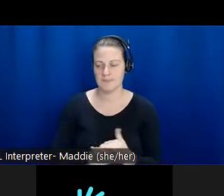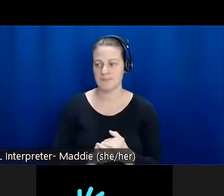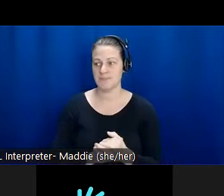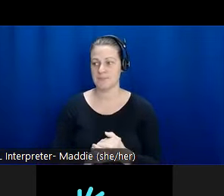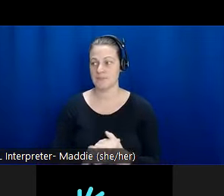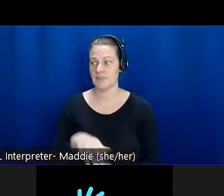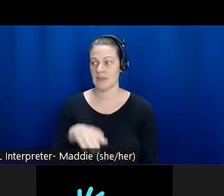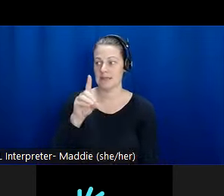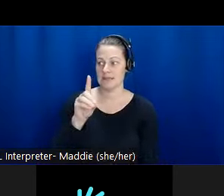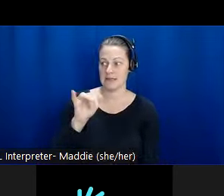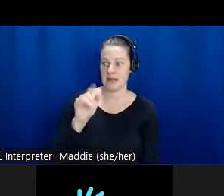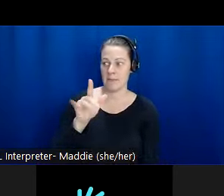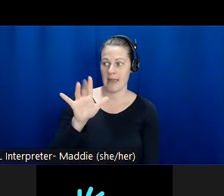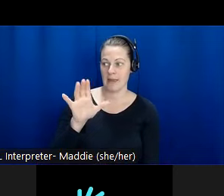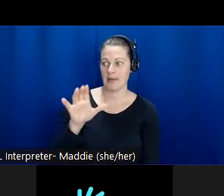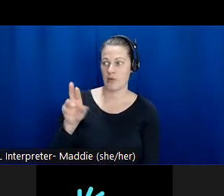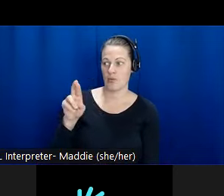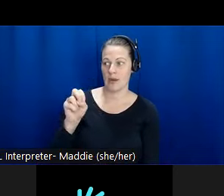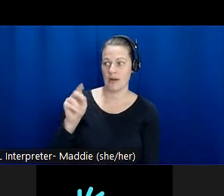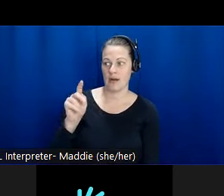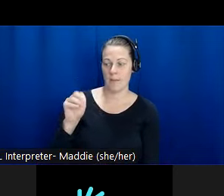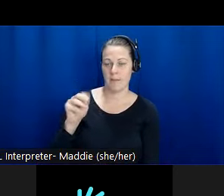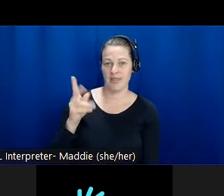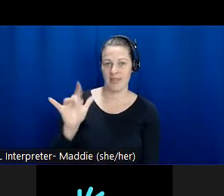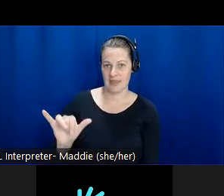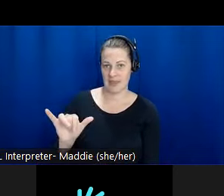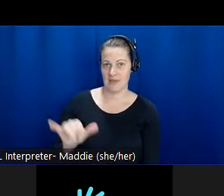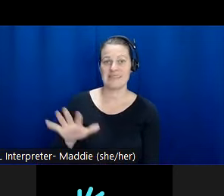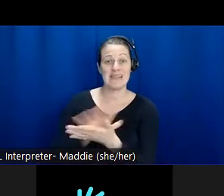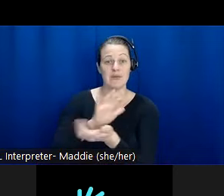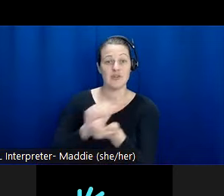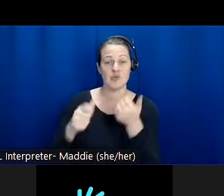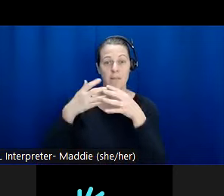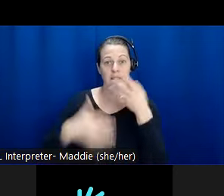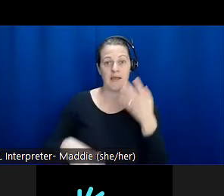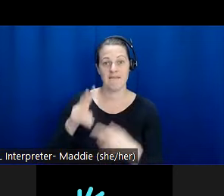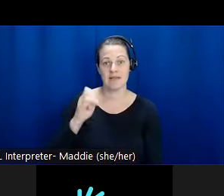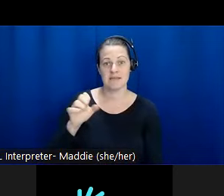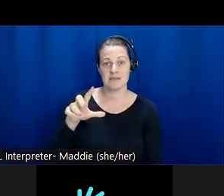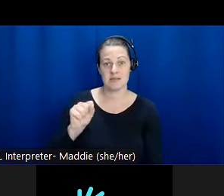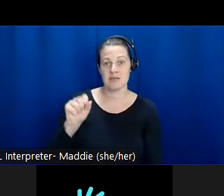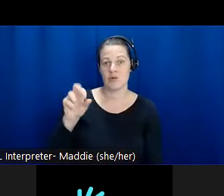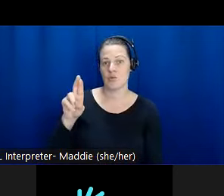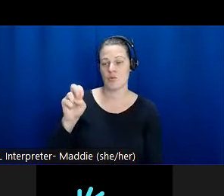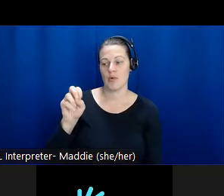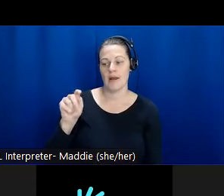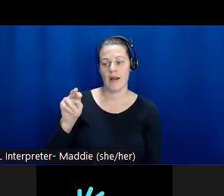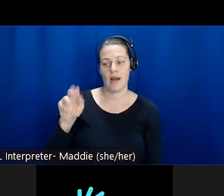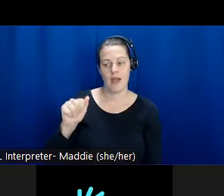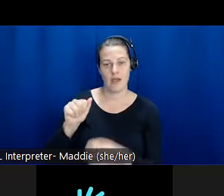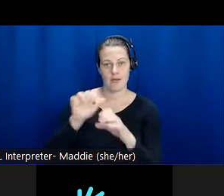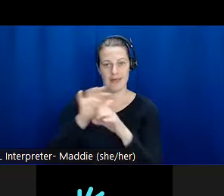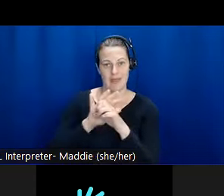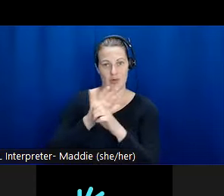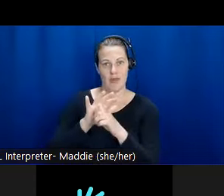what ends up happening is damage to the blood vessels that line your retina can cause bleeds